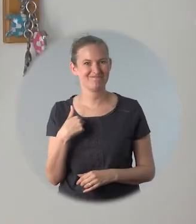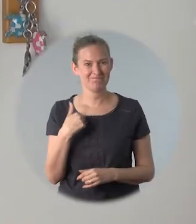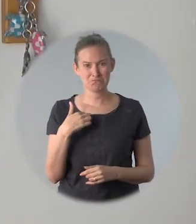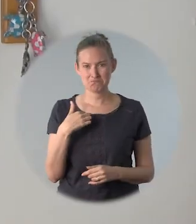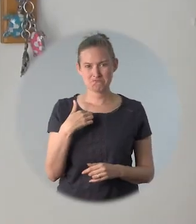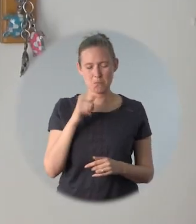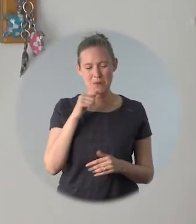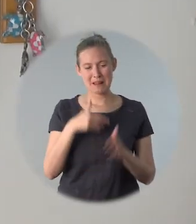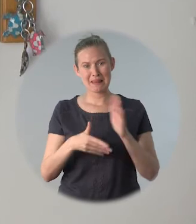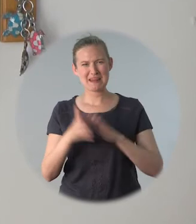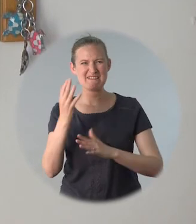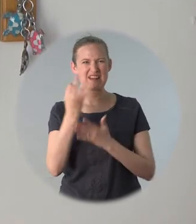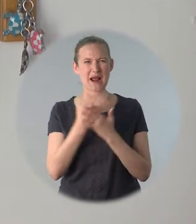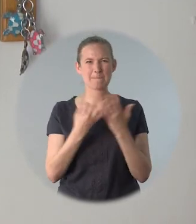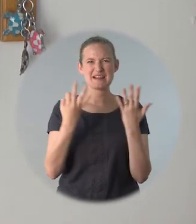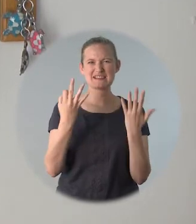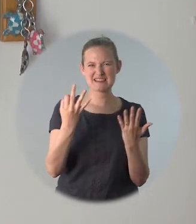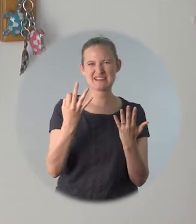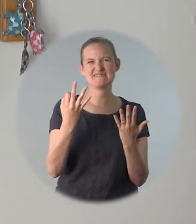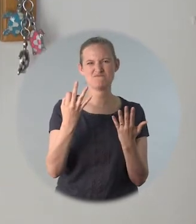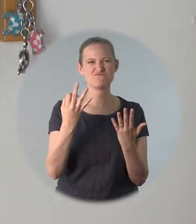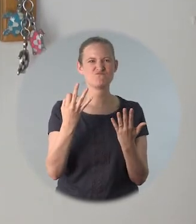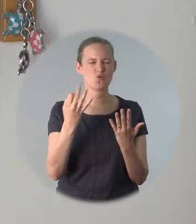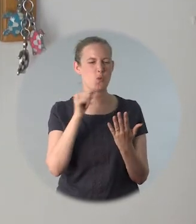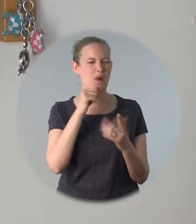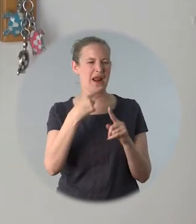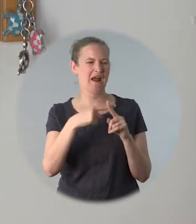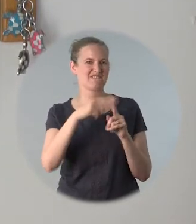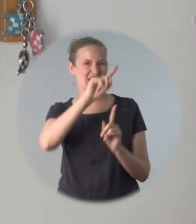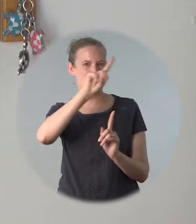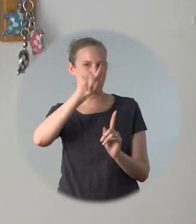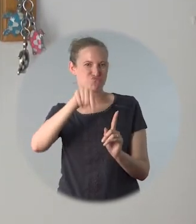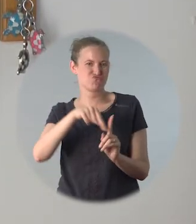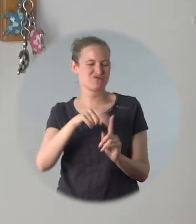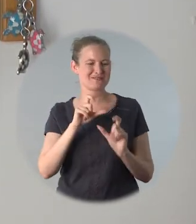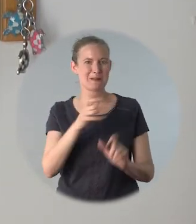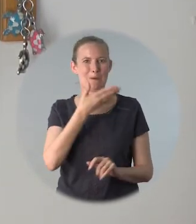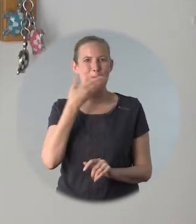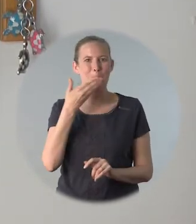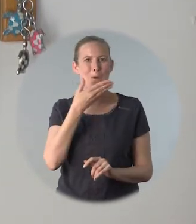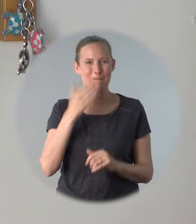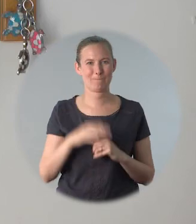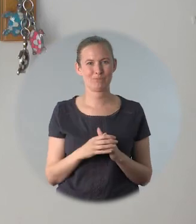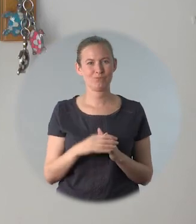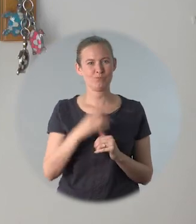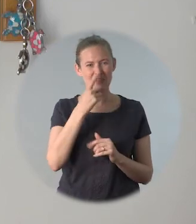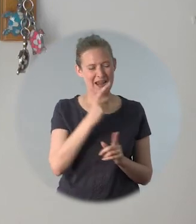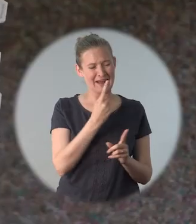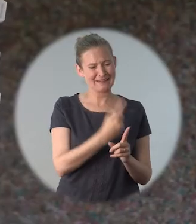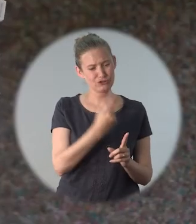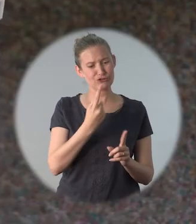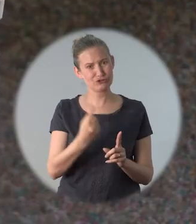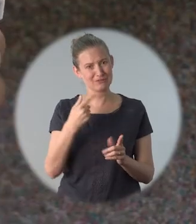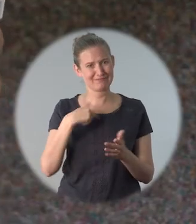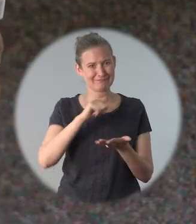because I'm going to be out. I don't leave until 8.30 but the home stays warm for about half an hour after the boiler goes